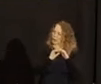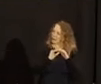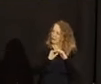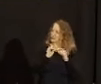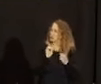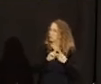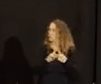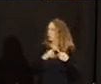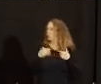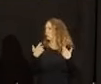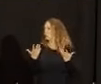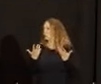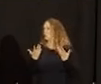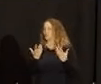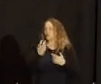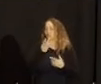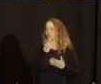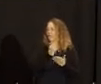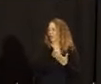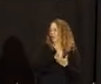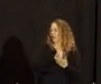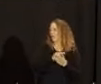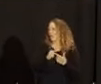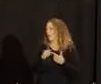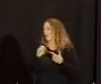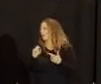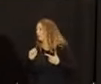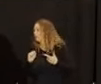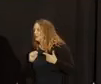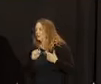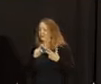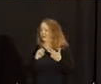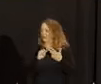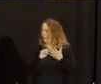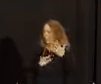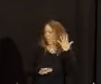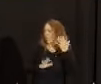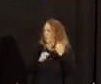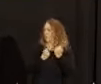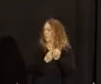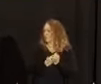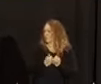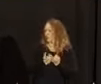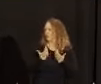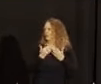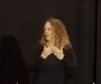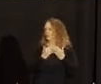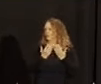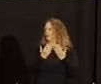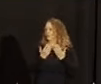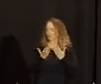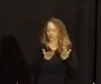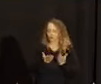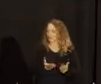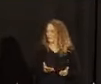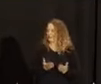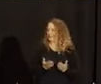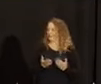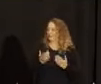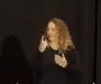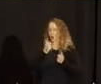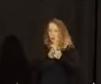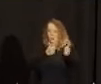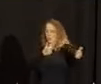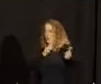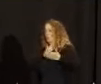access to speech therapy, occupational therapy, and other supports during kind of these periods of remote